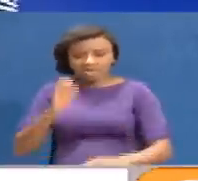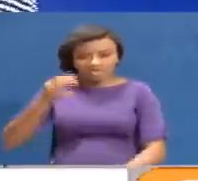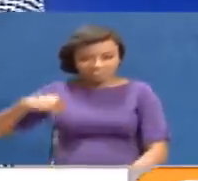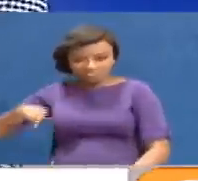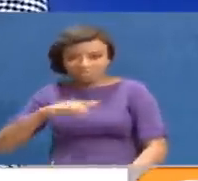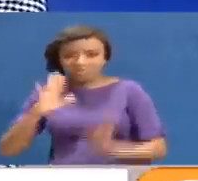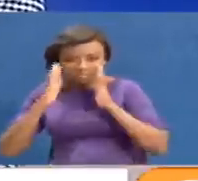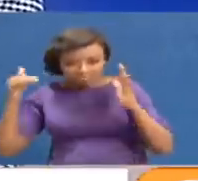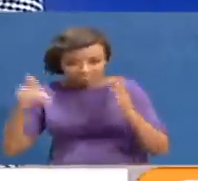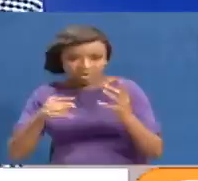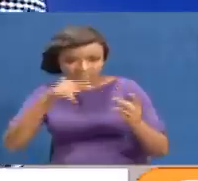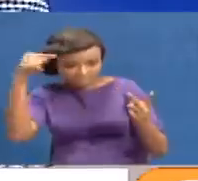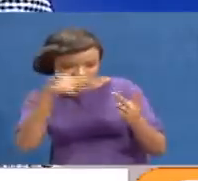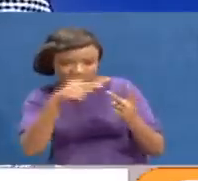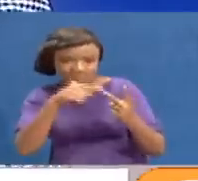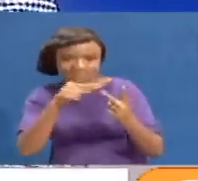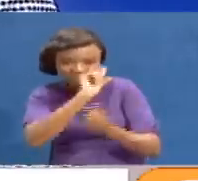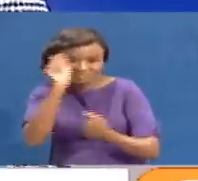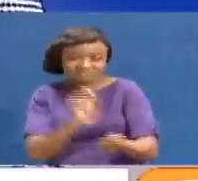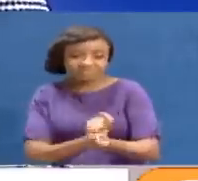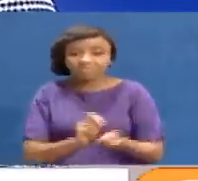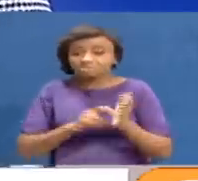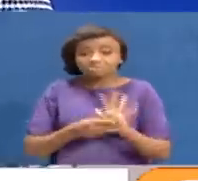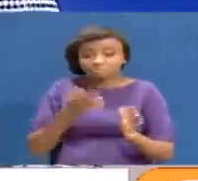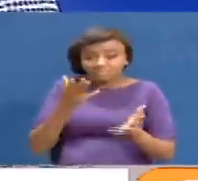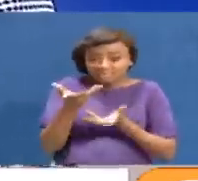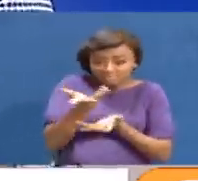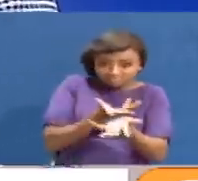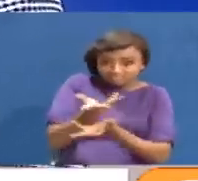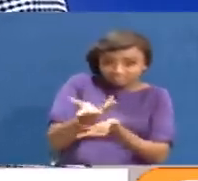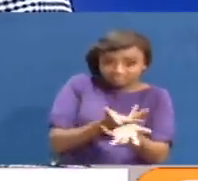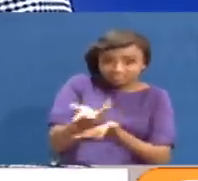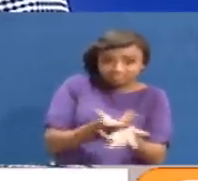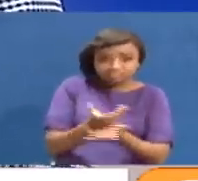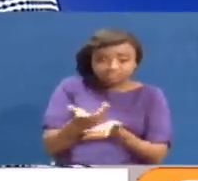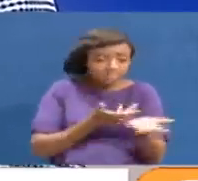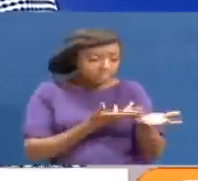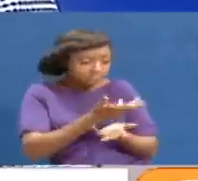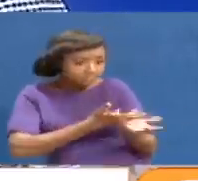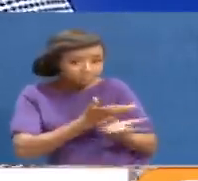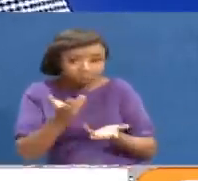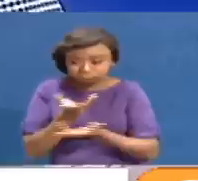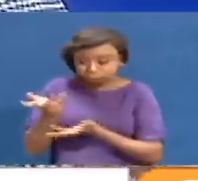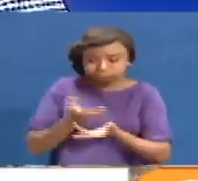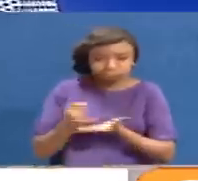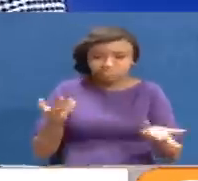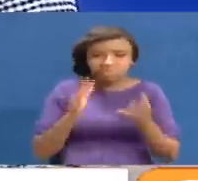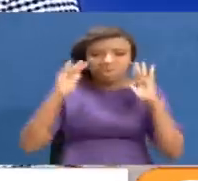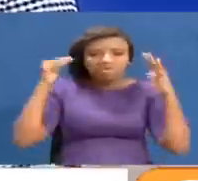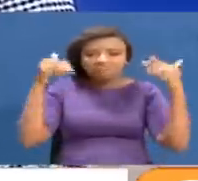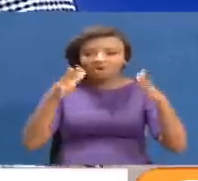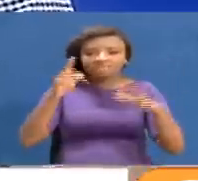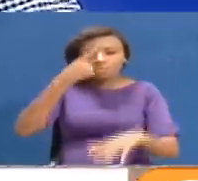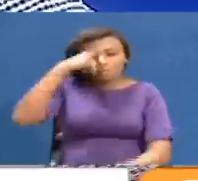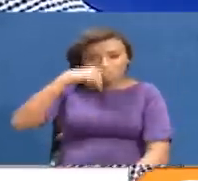would concentrate on this, right? So even at the point of negotiations for the budgeting and funding, it will be reflected based on policy for